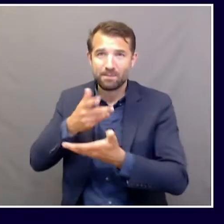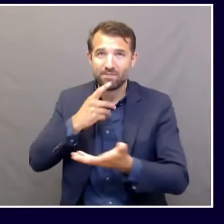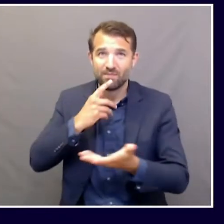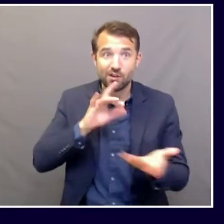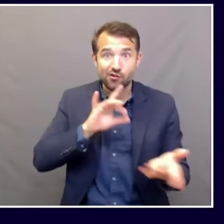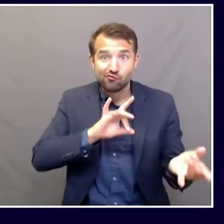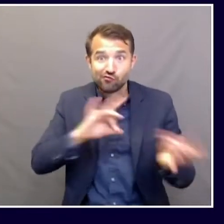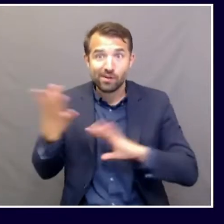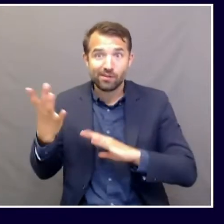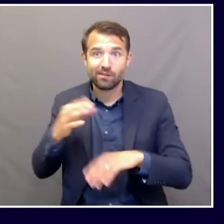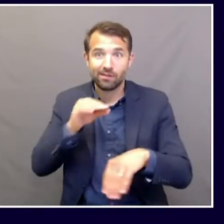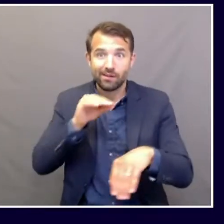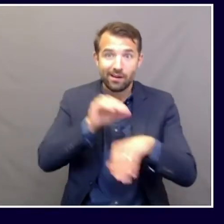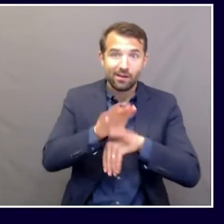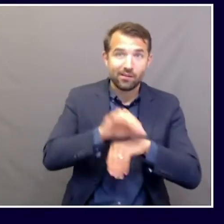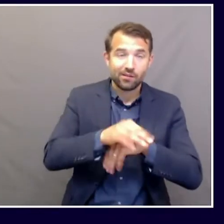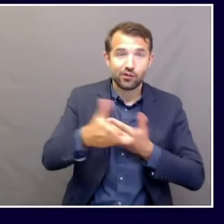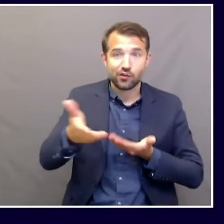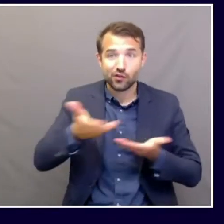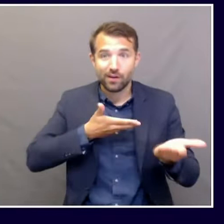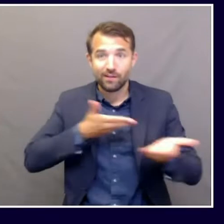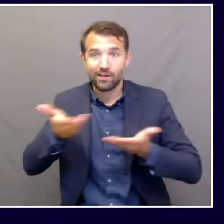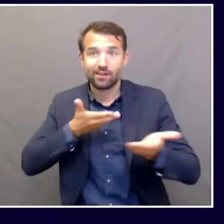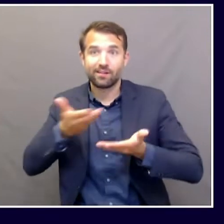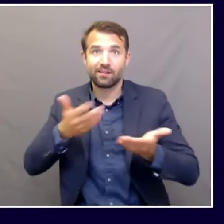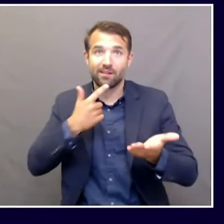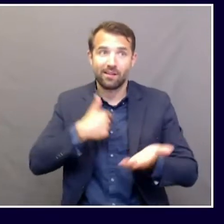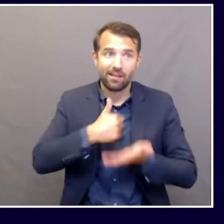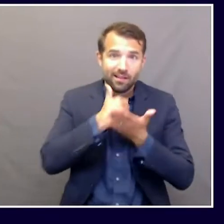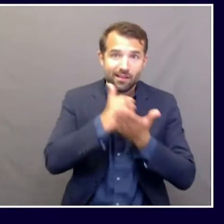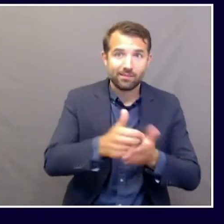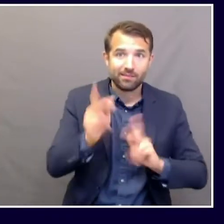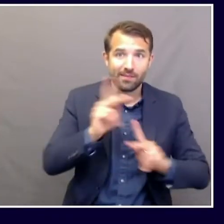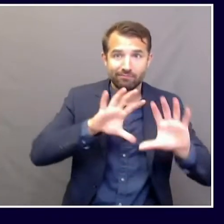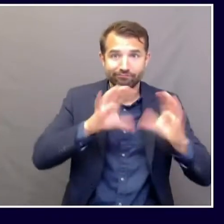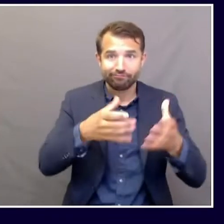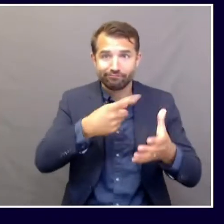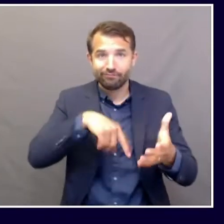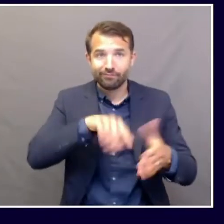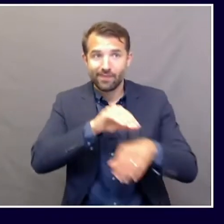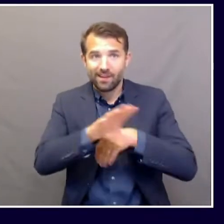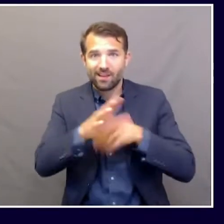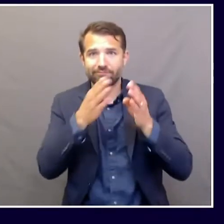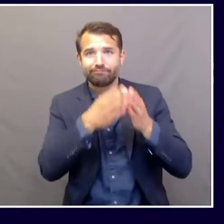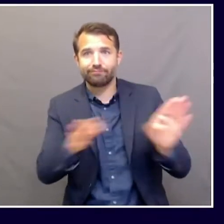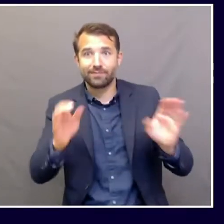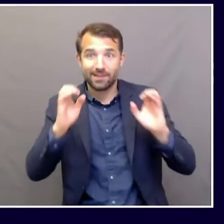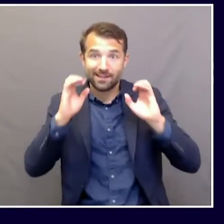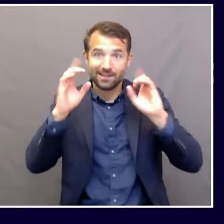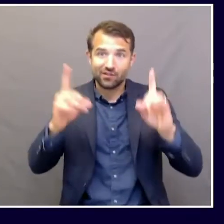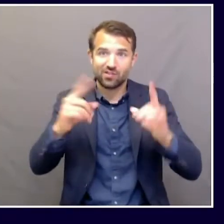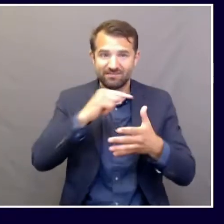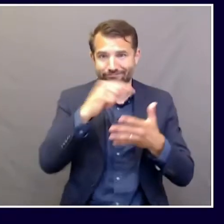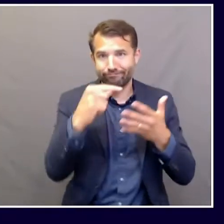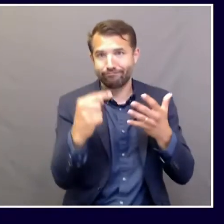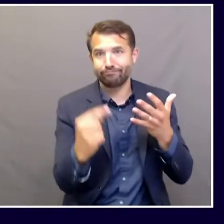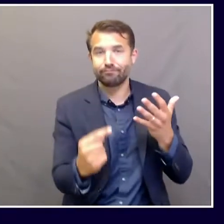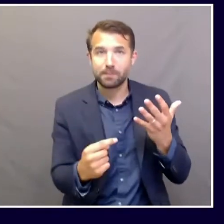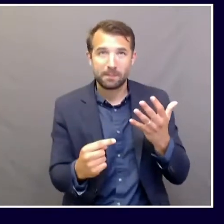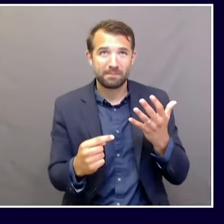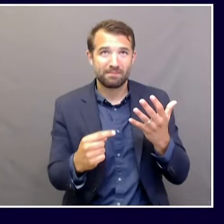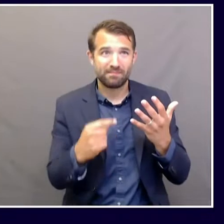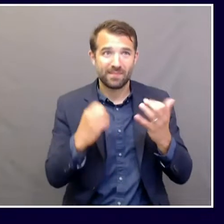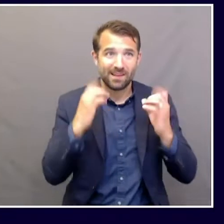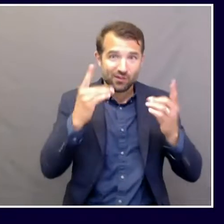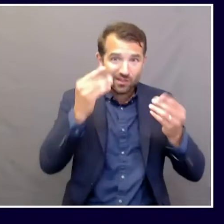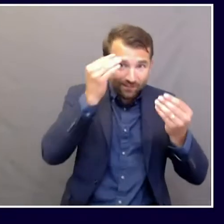services, helping people through group counseling or public education sessions, as well as providing educational material and